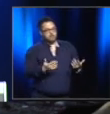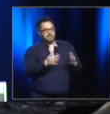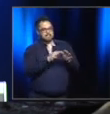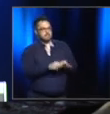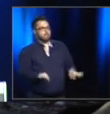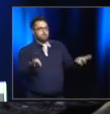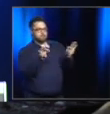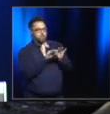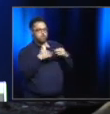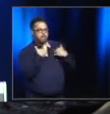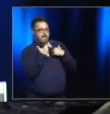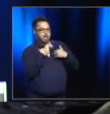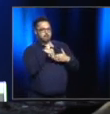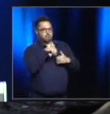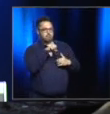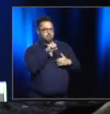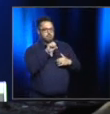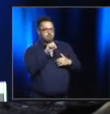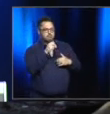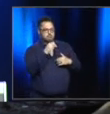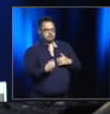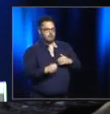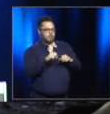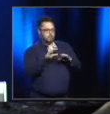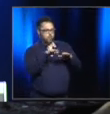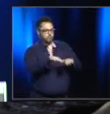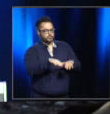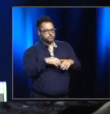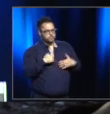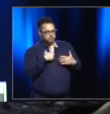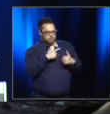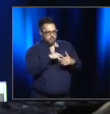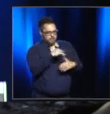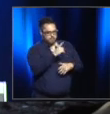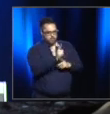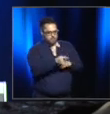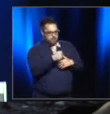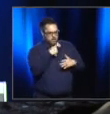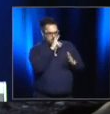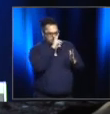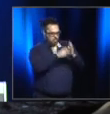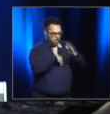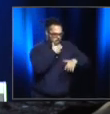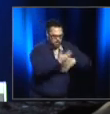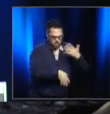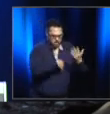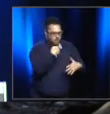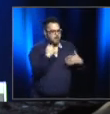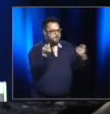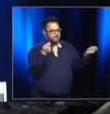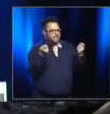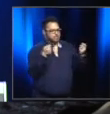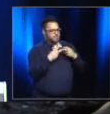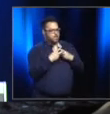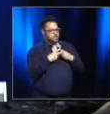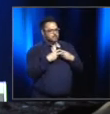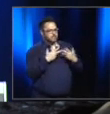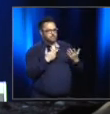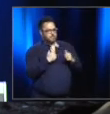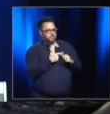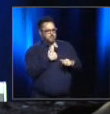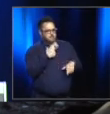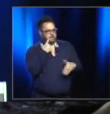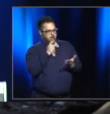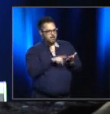predator. So in some ways, I was sort of thrown in the deep end when it came to management and conservation issues, because the very first thing I did was to uncover